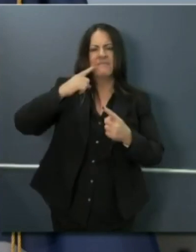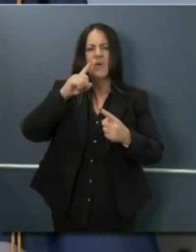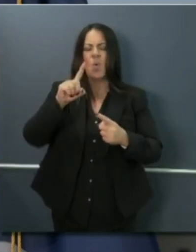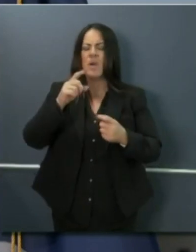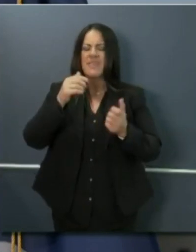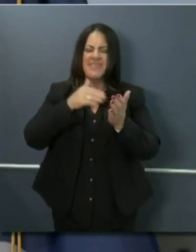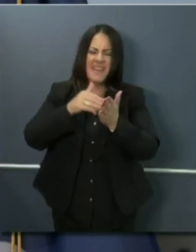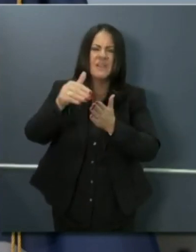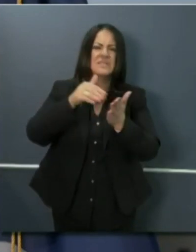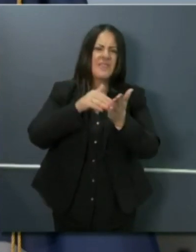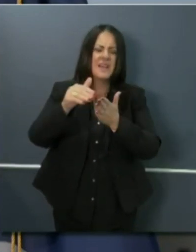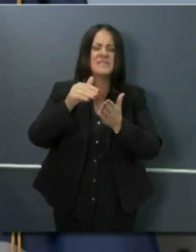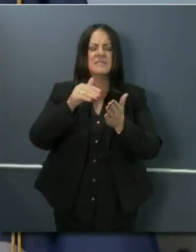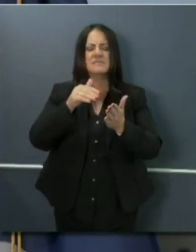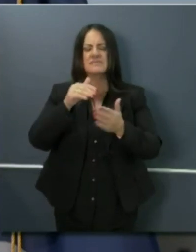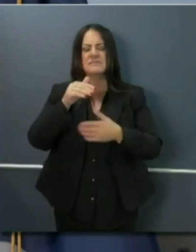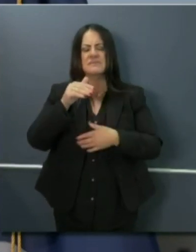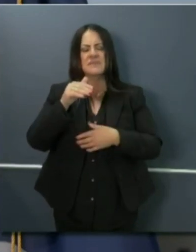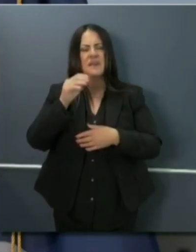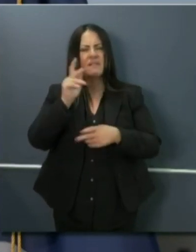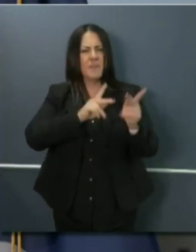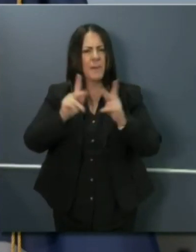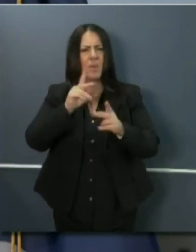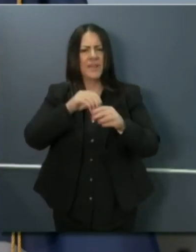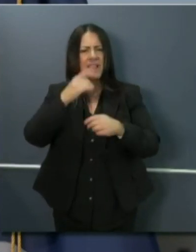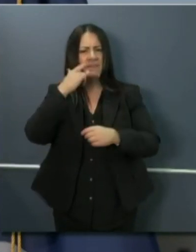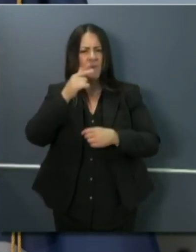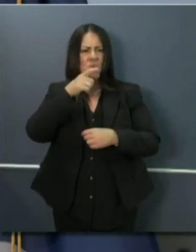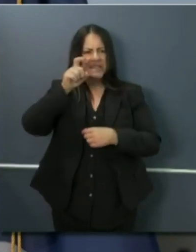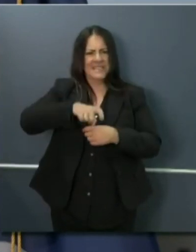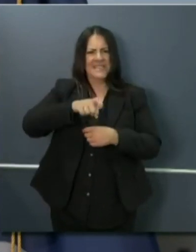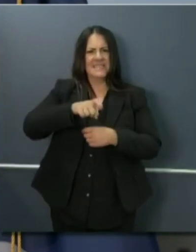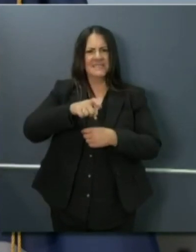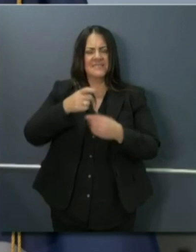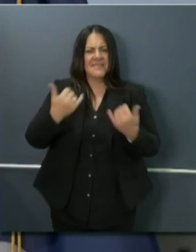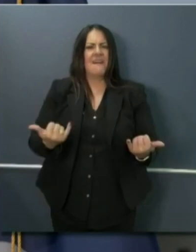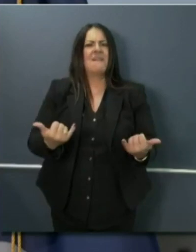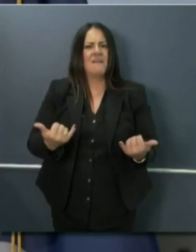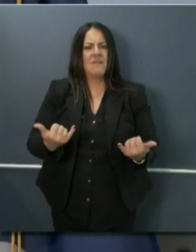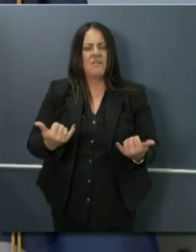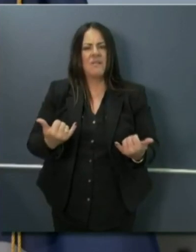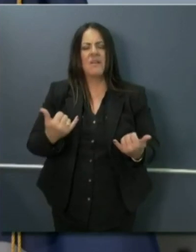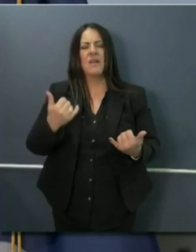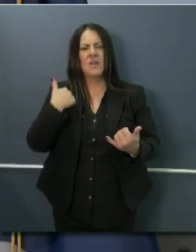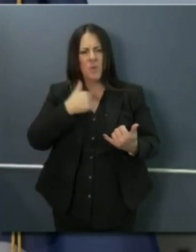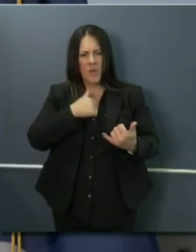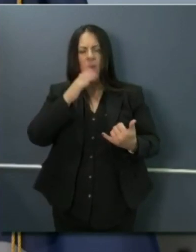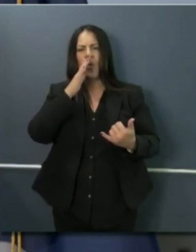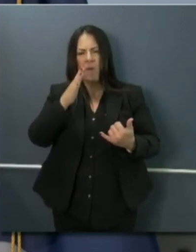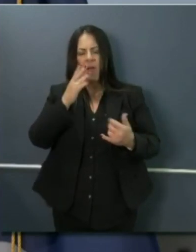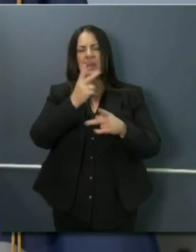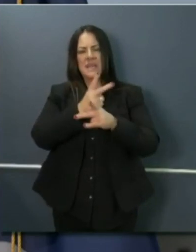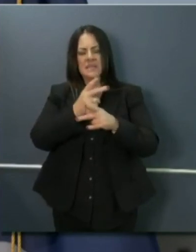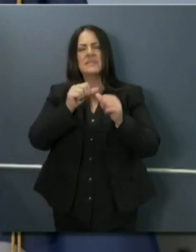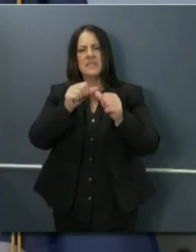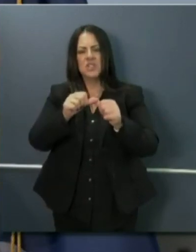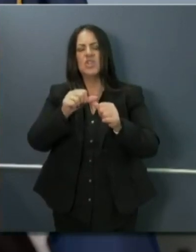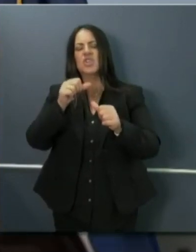Tens of thousands of Californians needs this now, and we will be looking at it over the weeks and months to come.